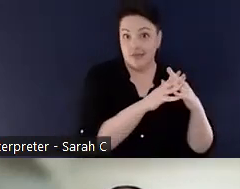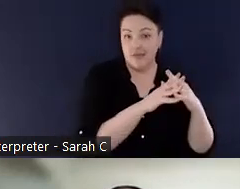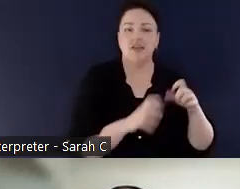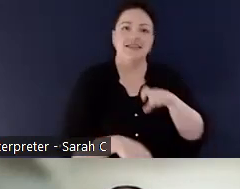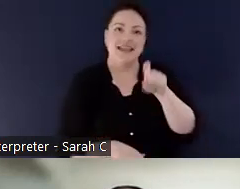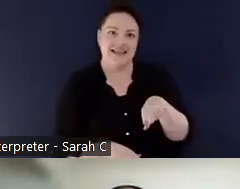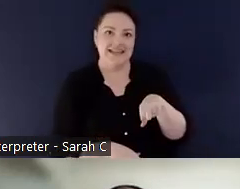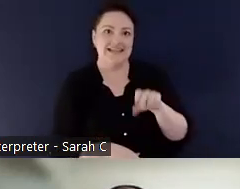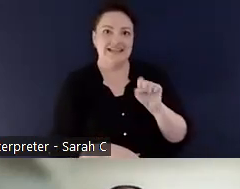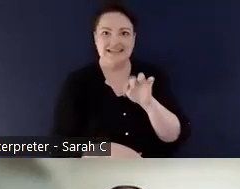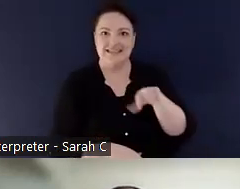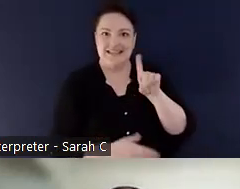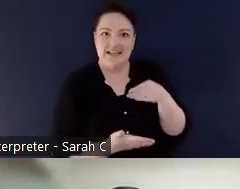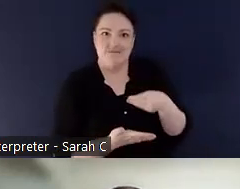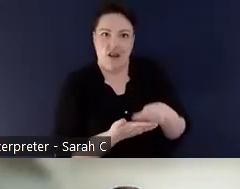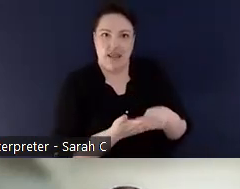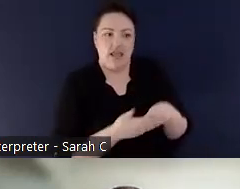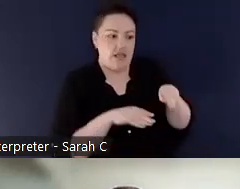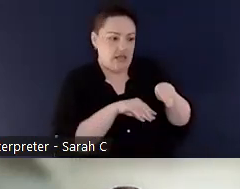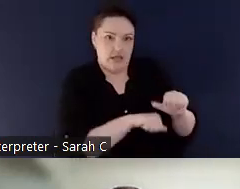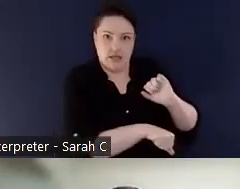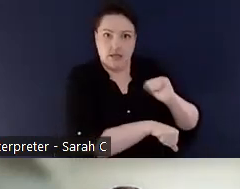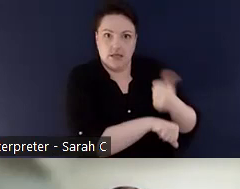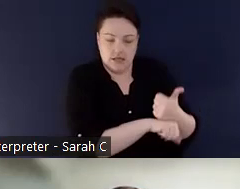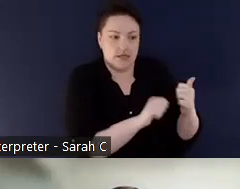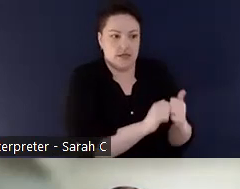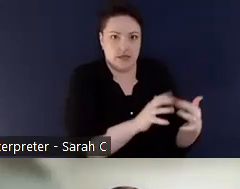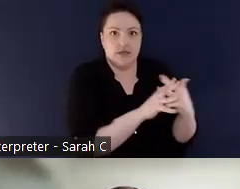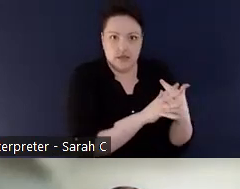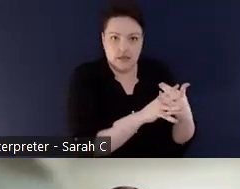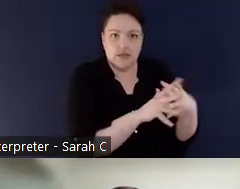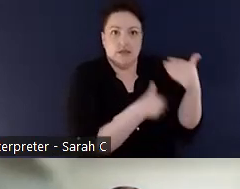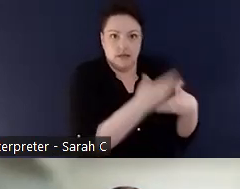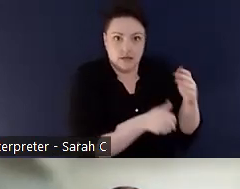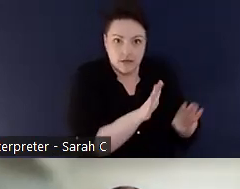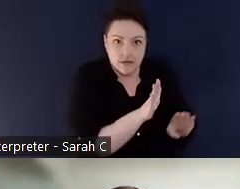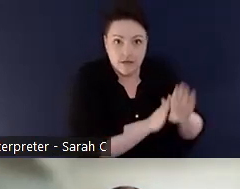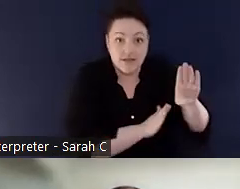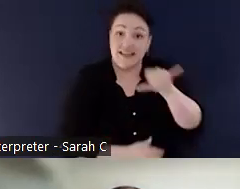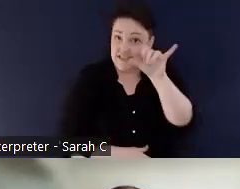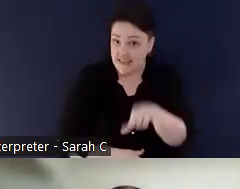to really get this thing off the ground. And I wanted to get a better understanding if that would be an eligible activity.